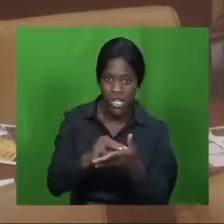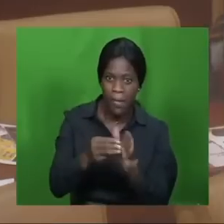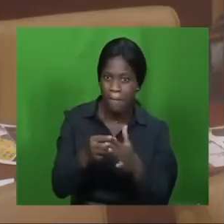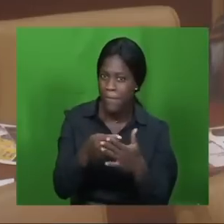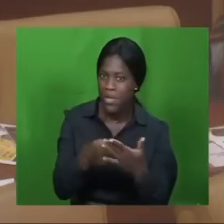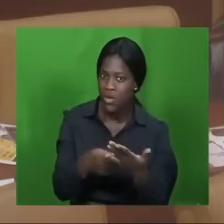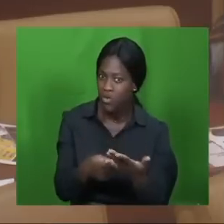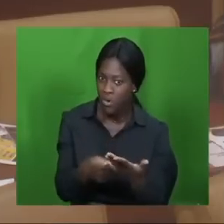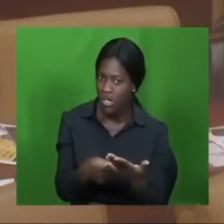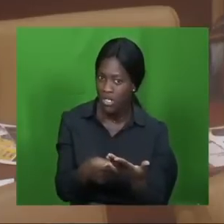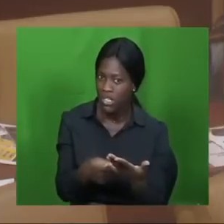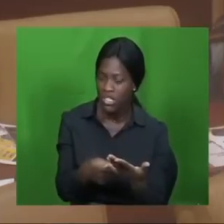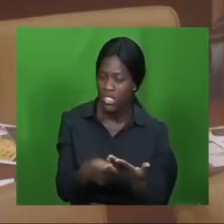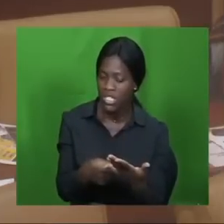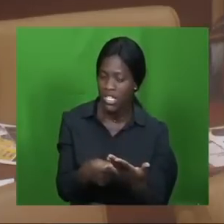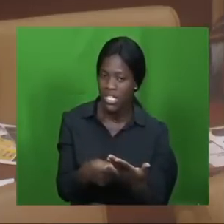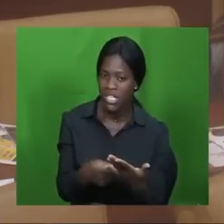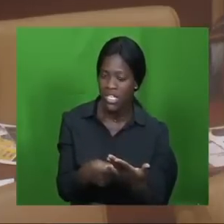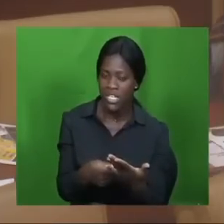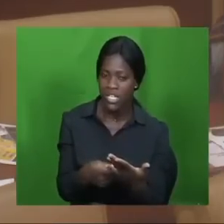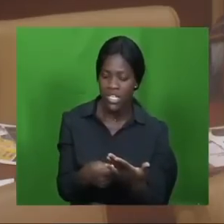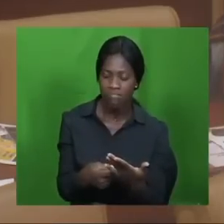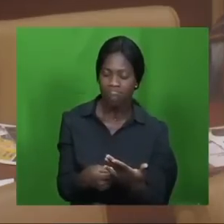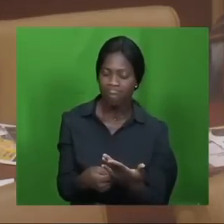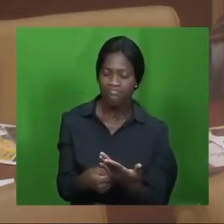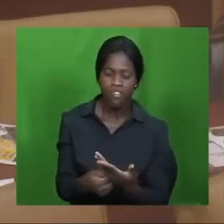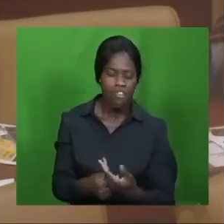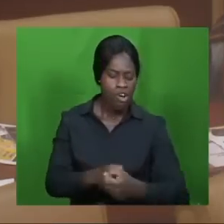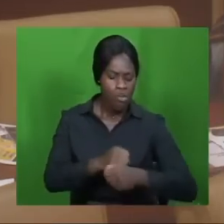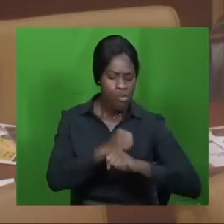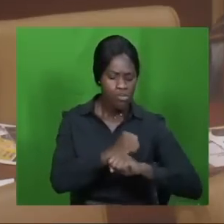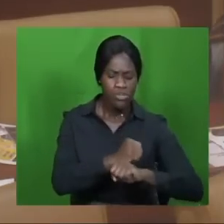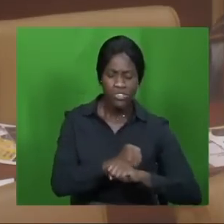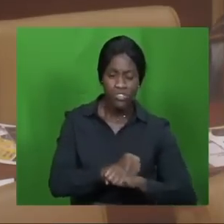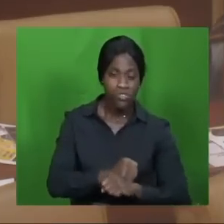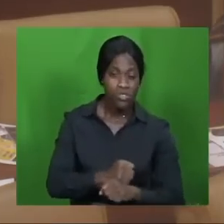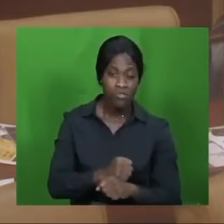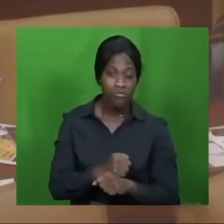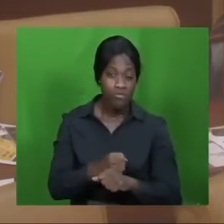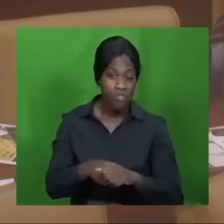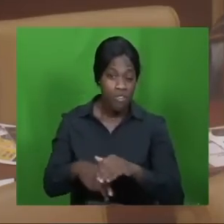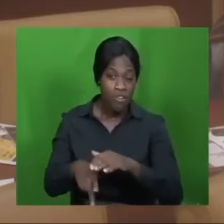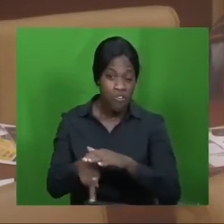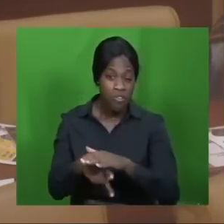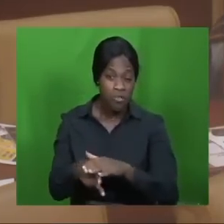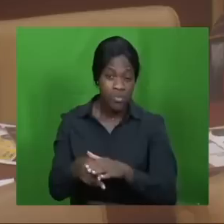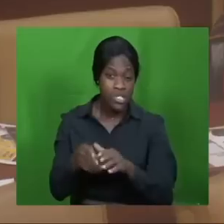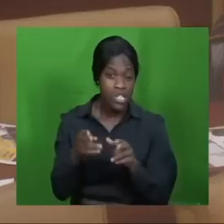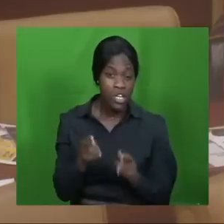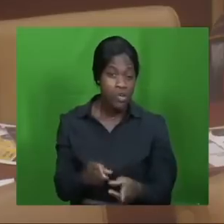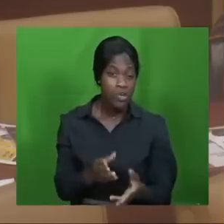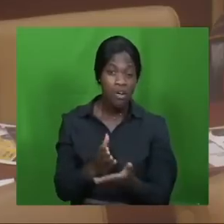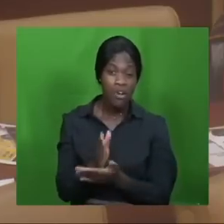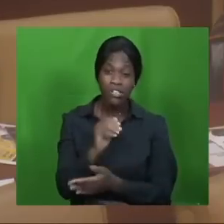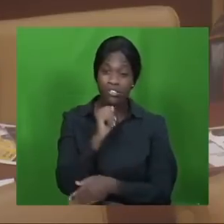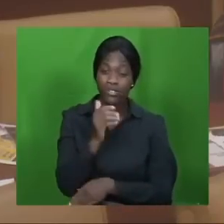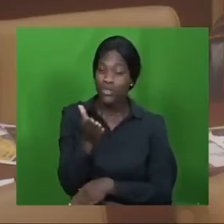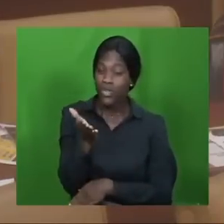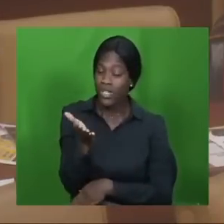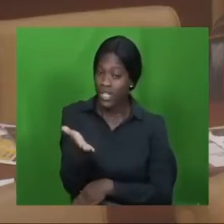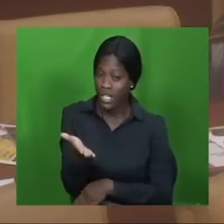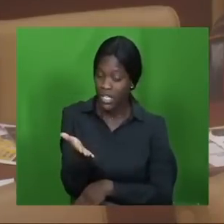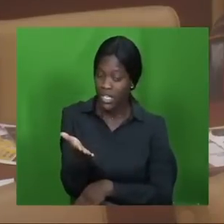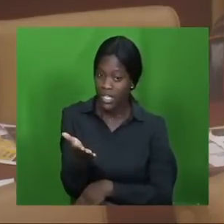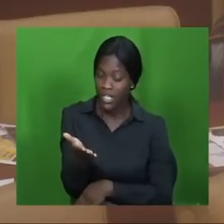does not augur well for the protection of the fundamental human rights. And therefore, we